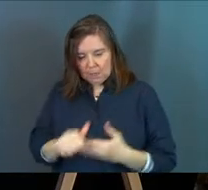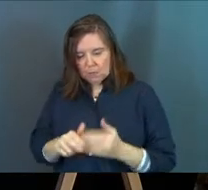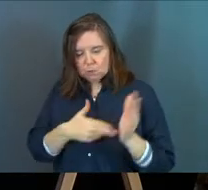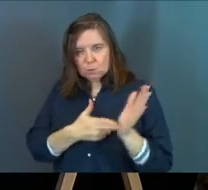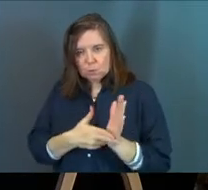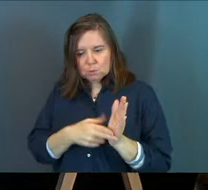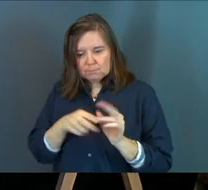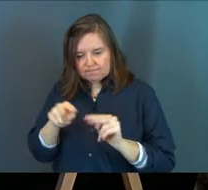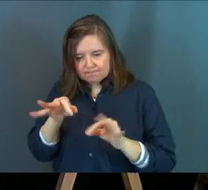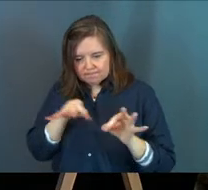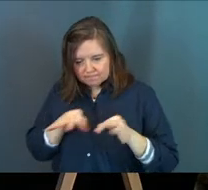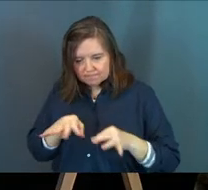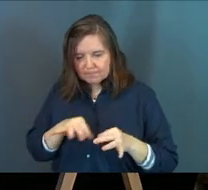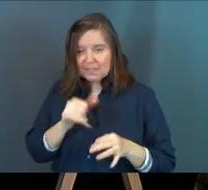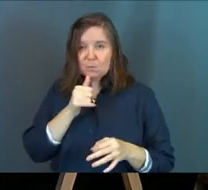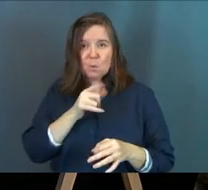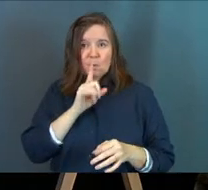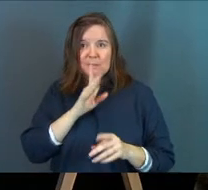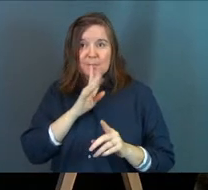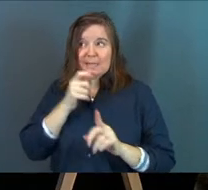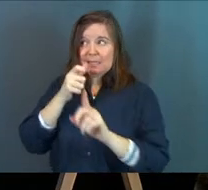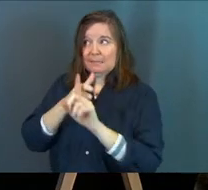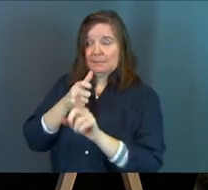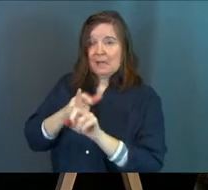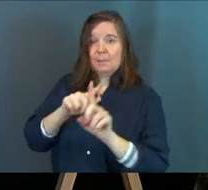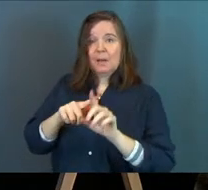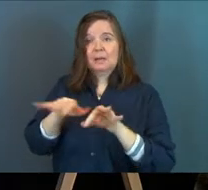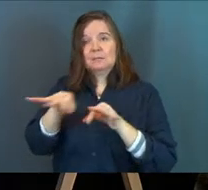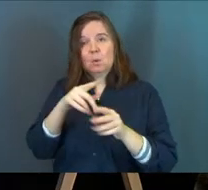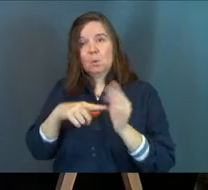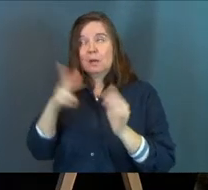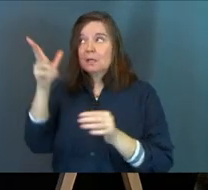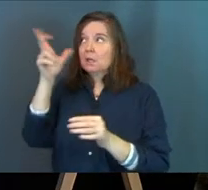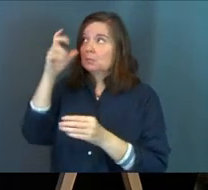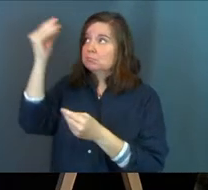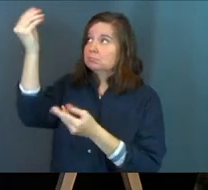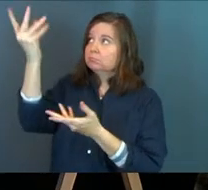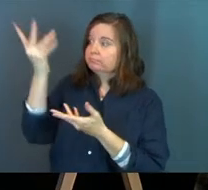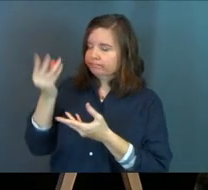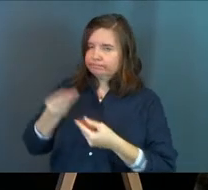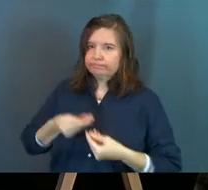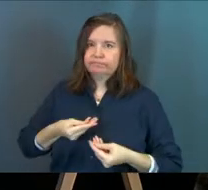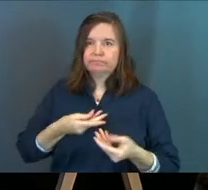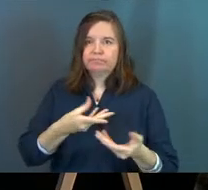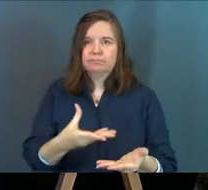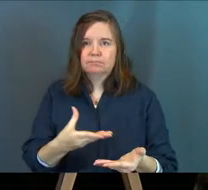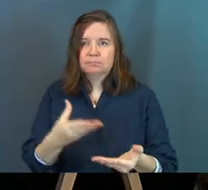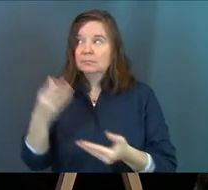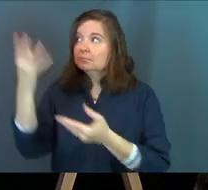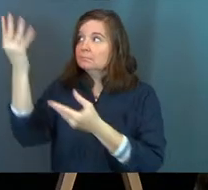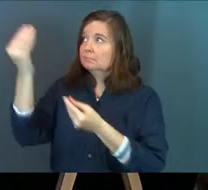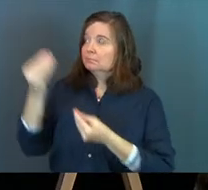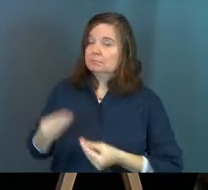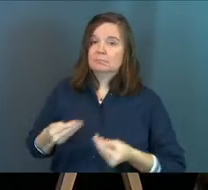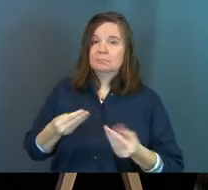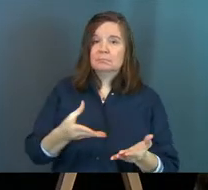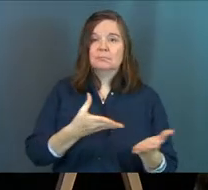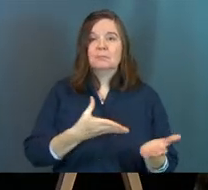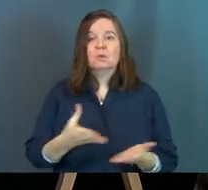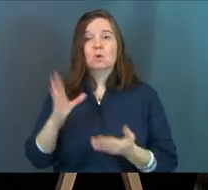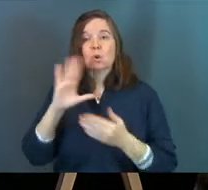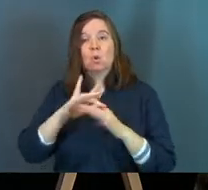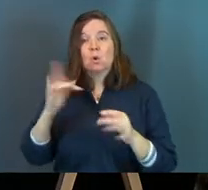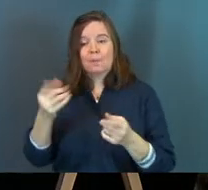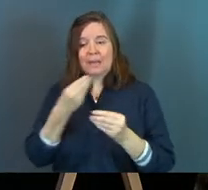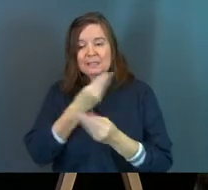truth. He will not speak on his own, but he'll tell you what he has heard. He'll tell you about the future. He will bring me glory by telling